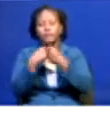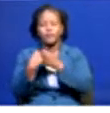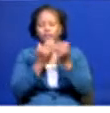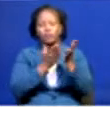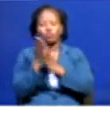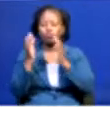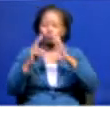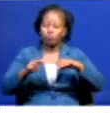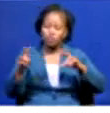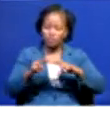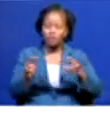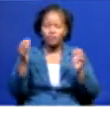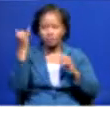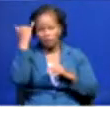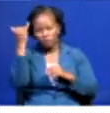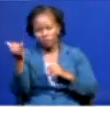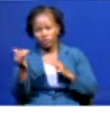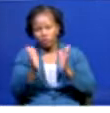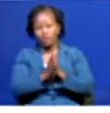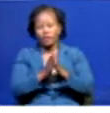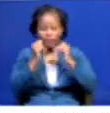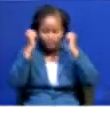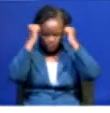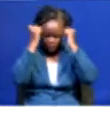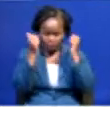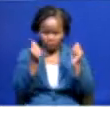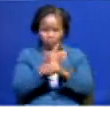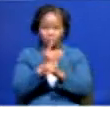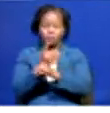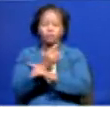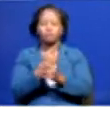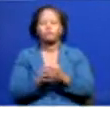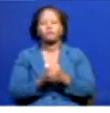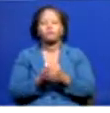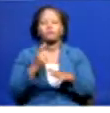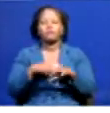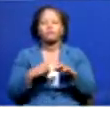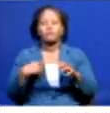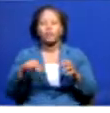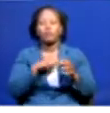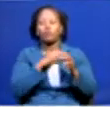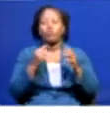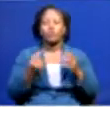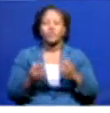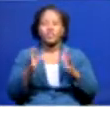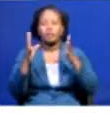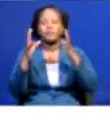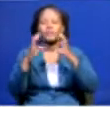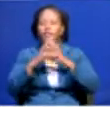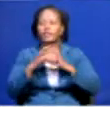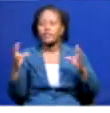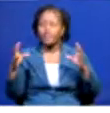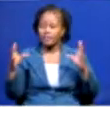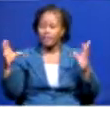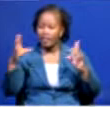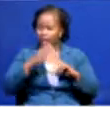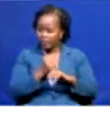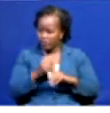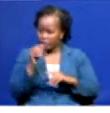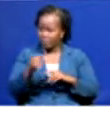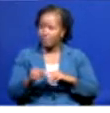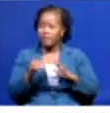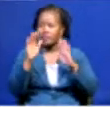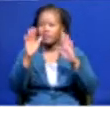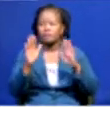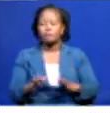innovation, and academic discourse. As we celebrate the great achievement by this important